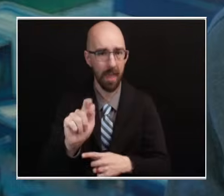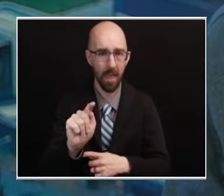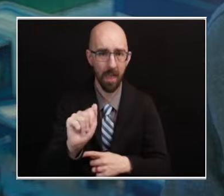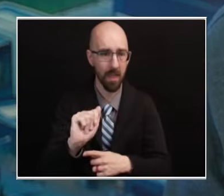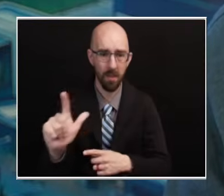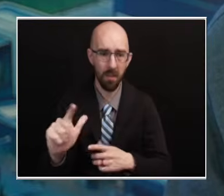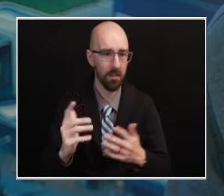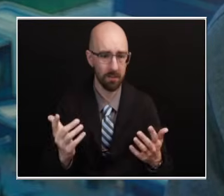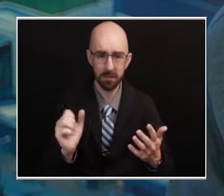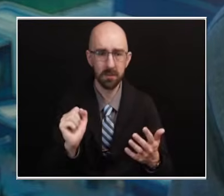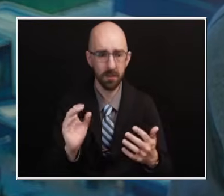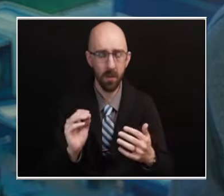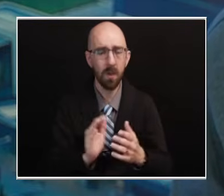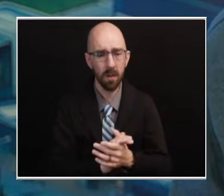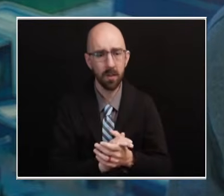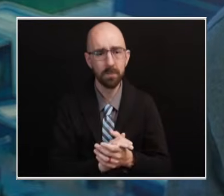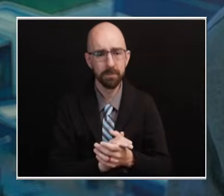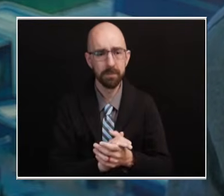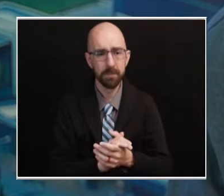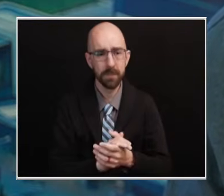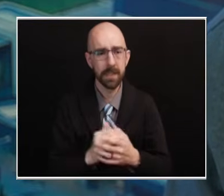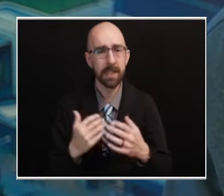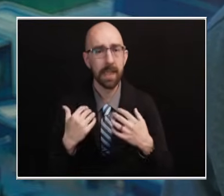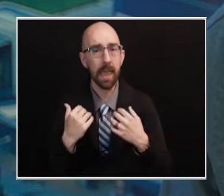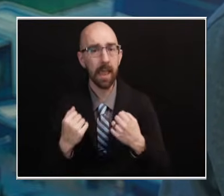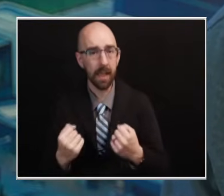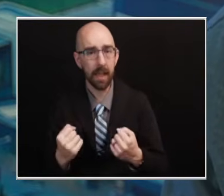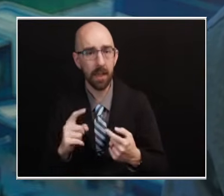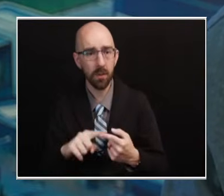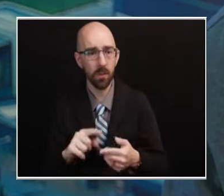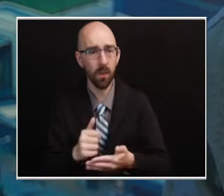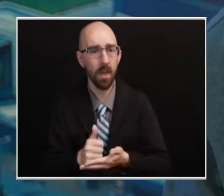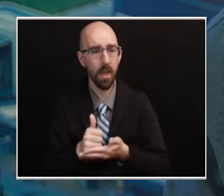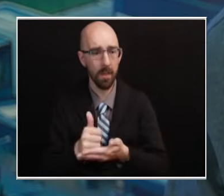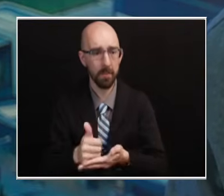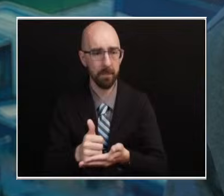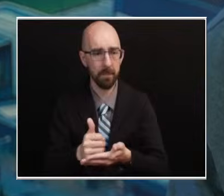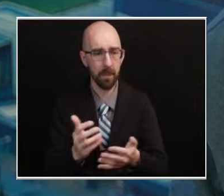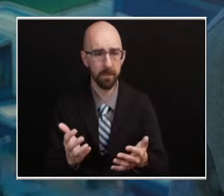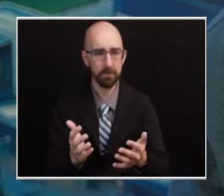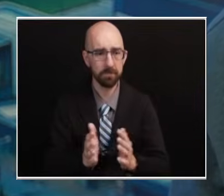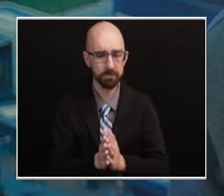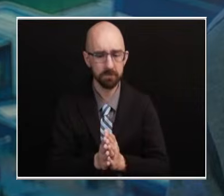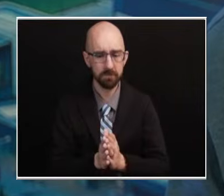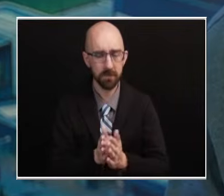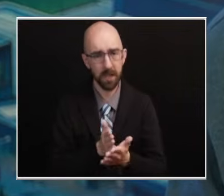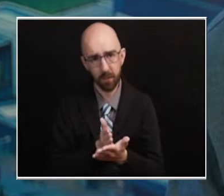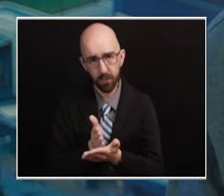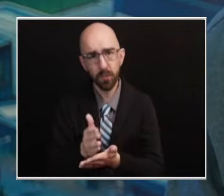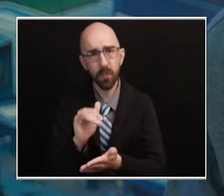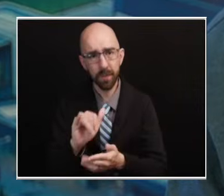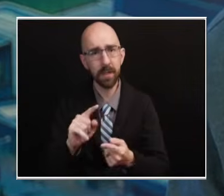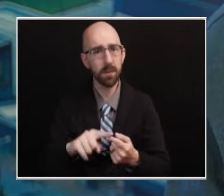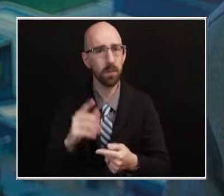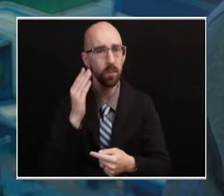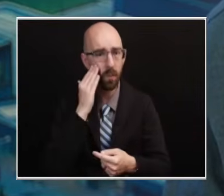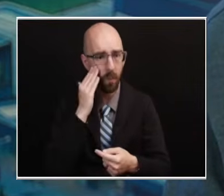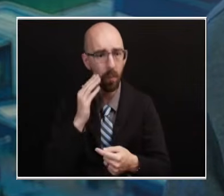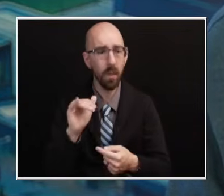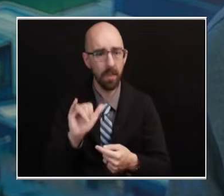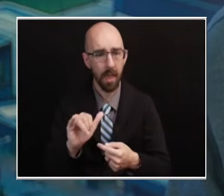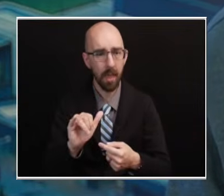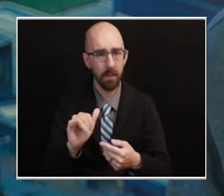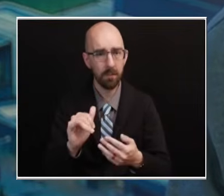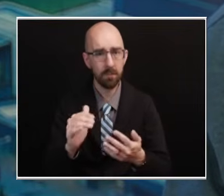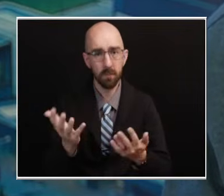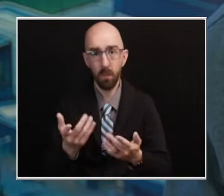So it's healing to help, get through this, to know that what was going on